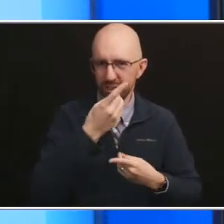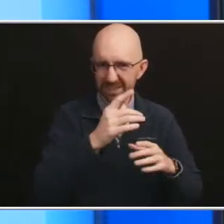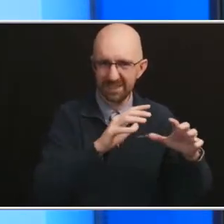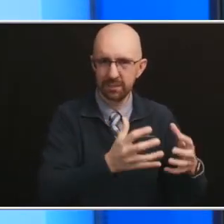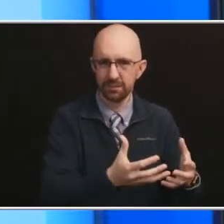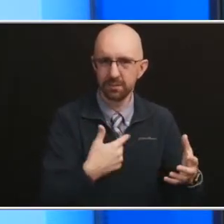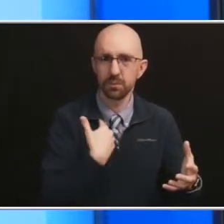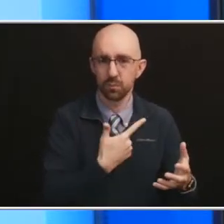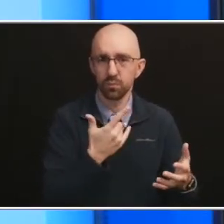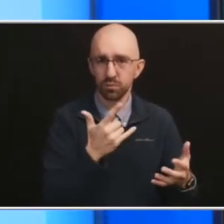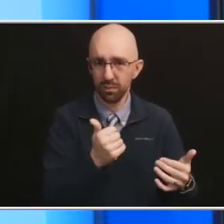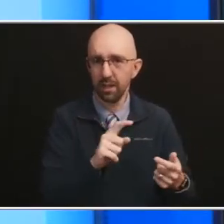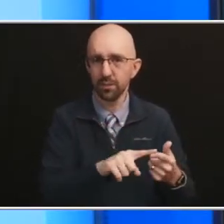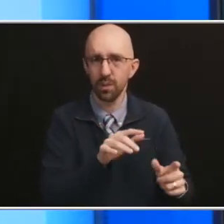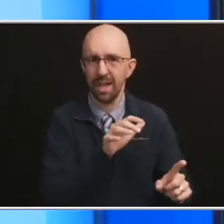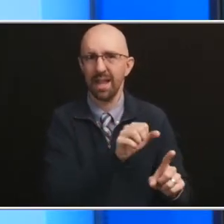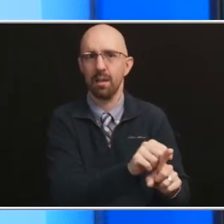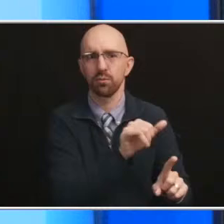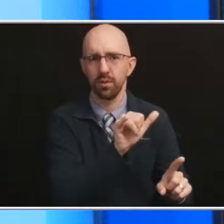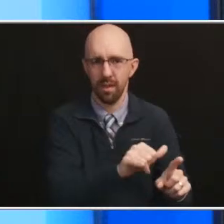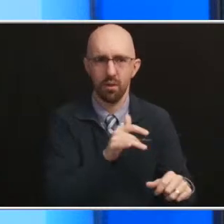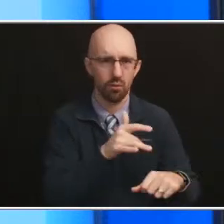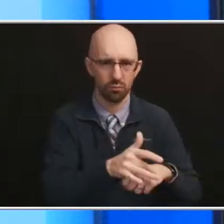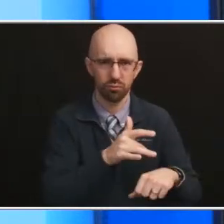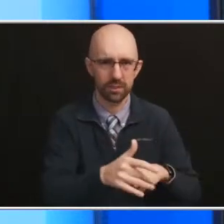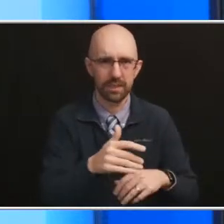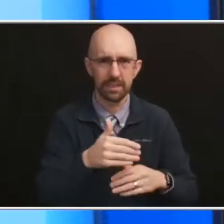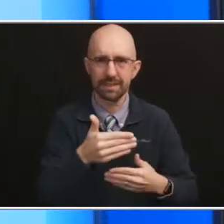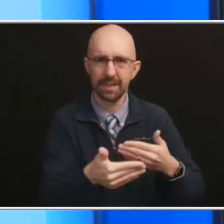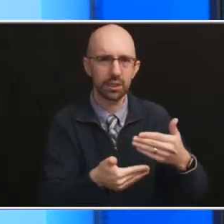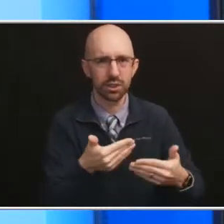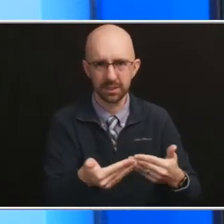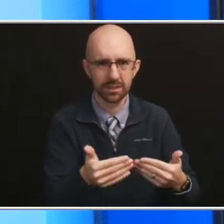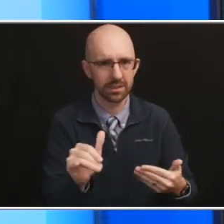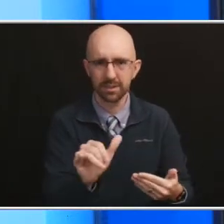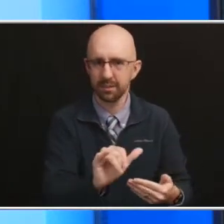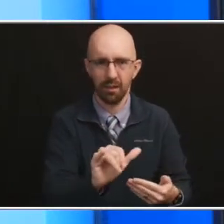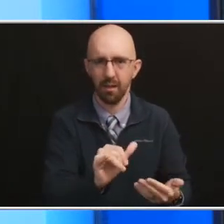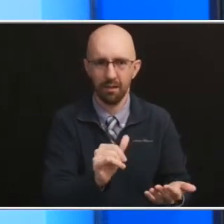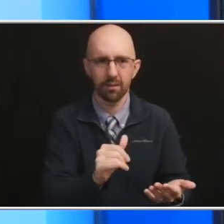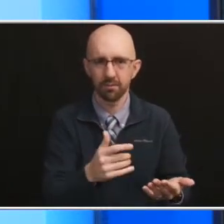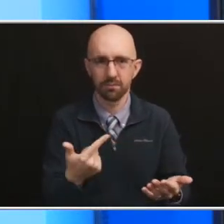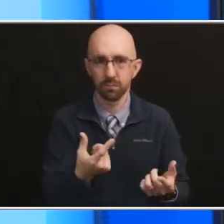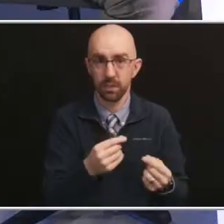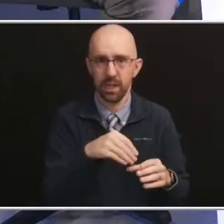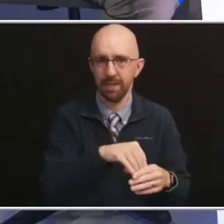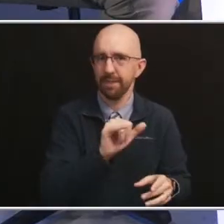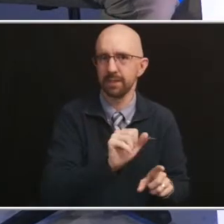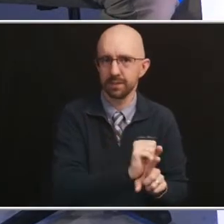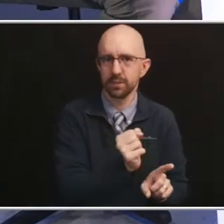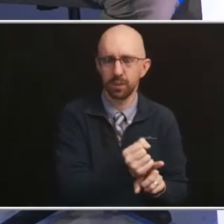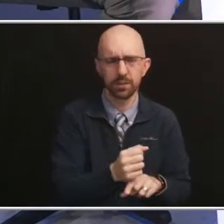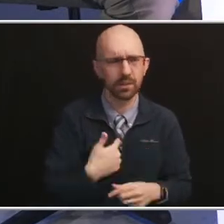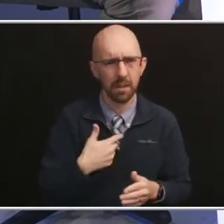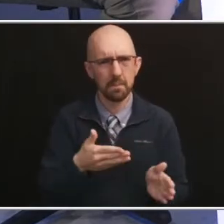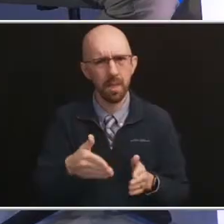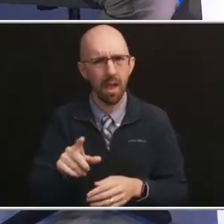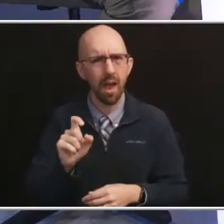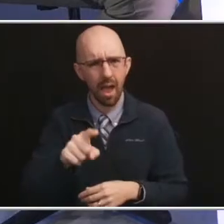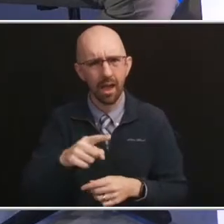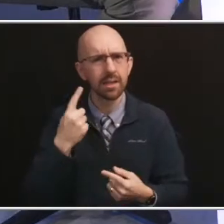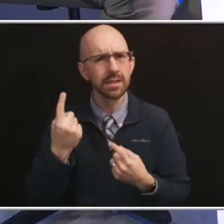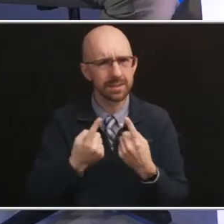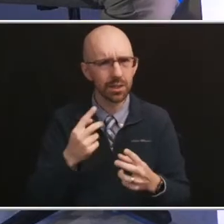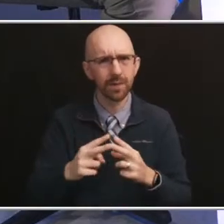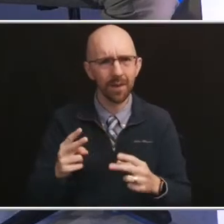capture it. We need to capture it at those earliest of stages, right? Just like was done in this case. I was going to ask, is it considered very early